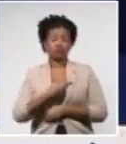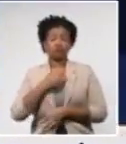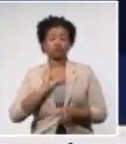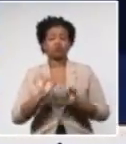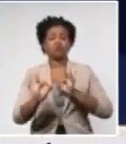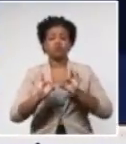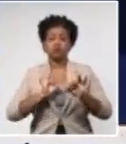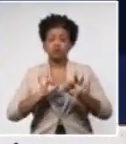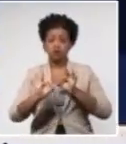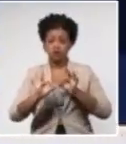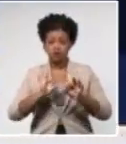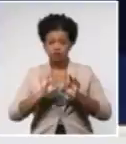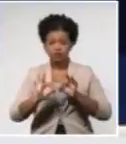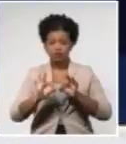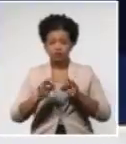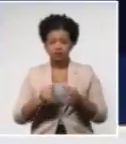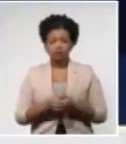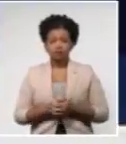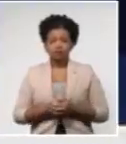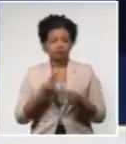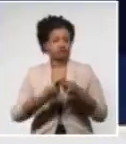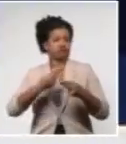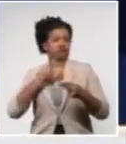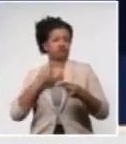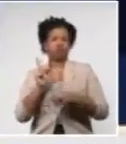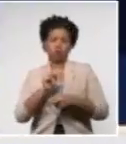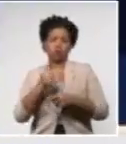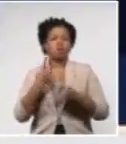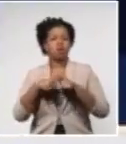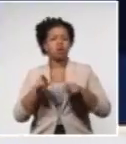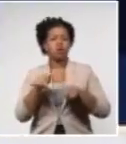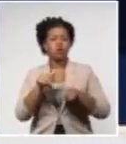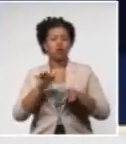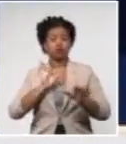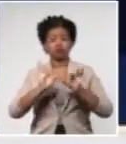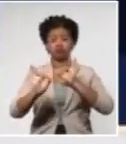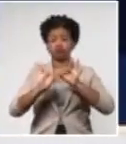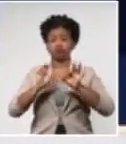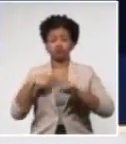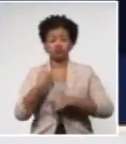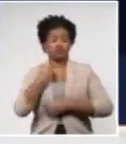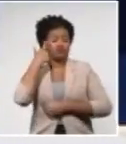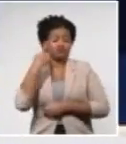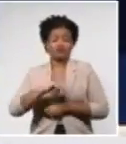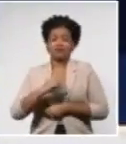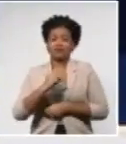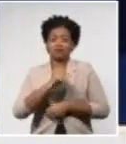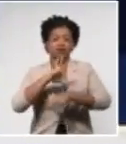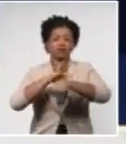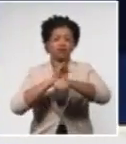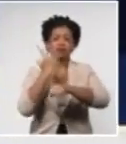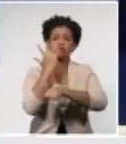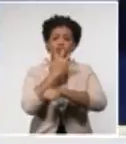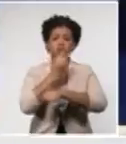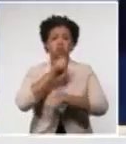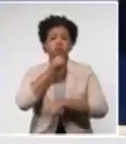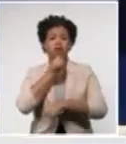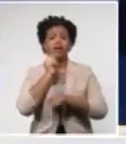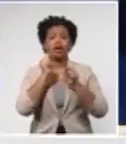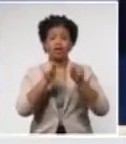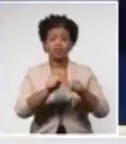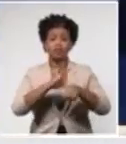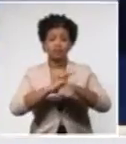relaxed, because we have no idea of what people may or may not have